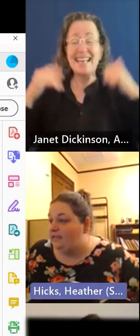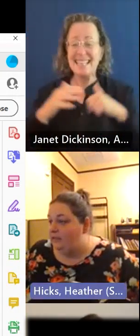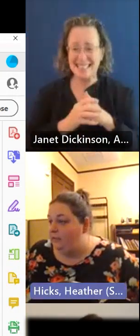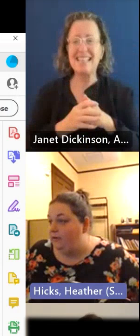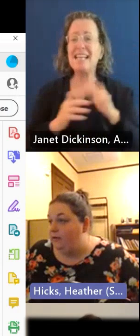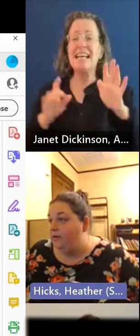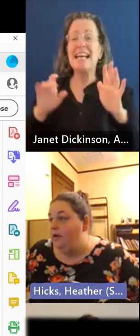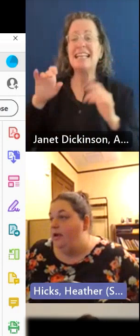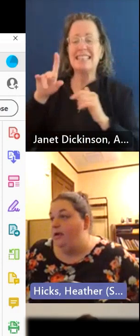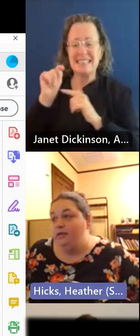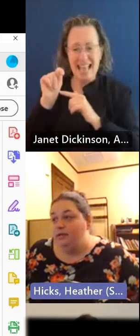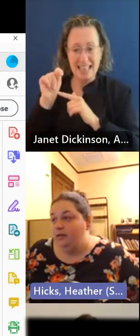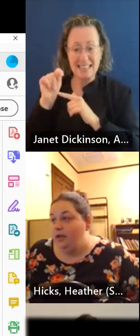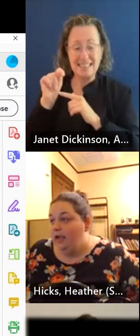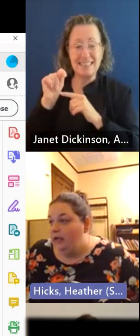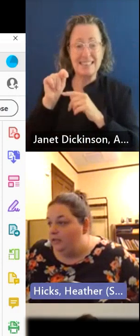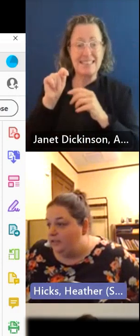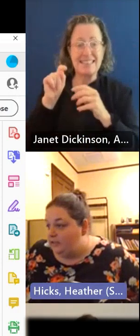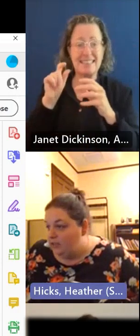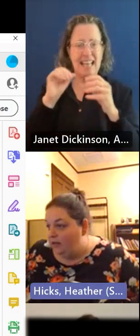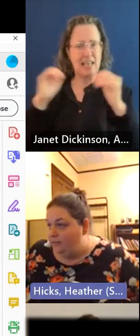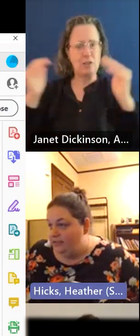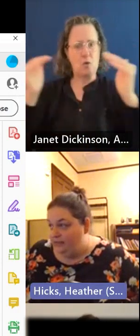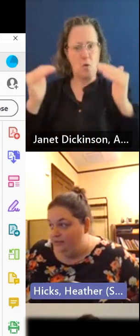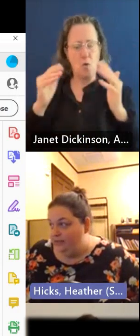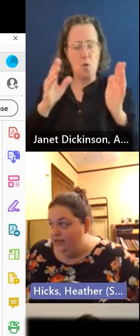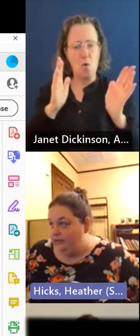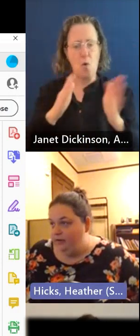But text in order, and it looks like the